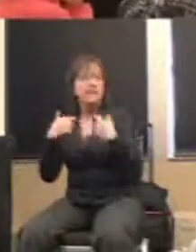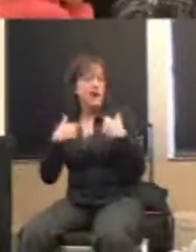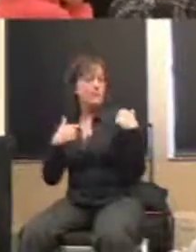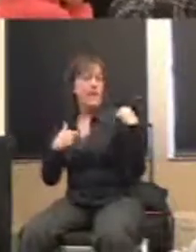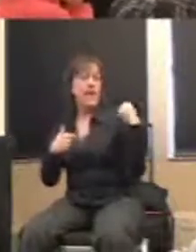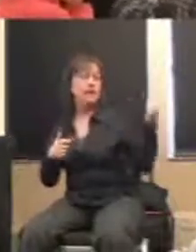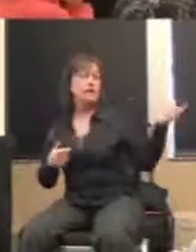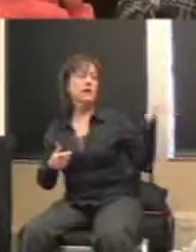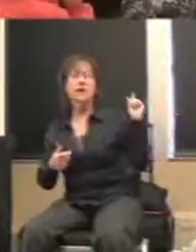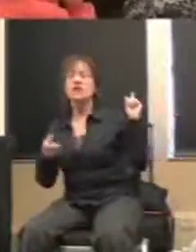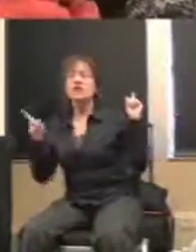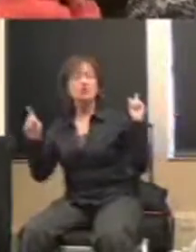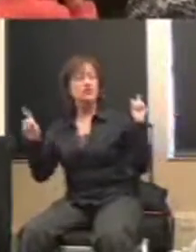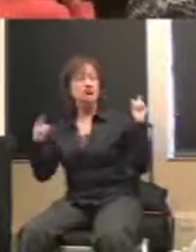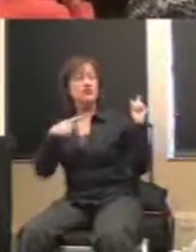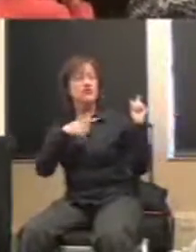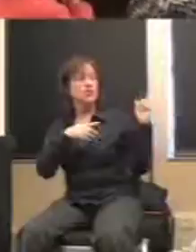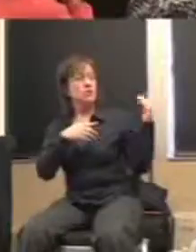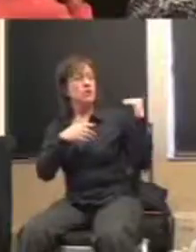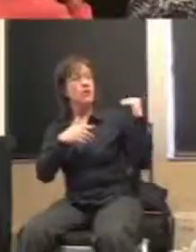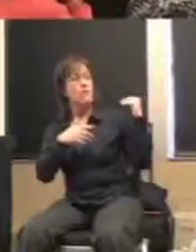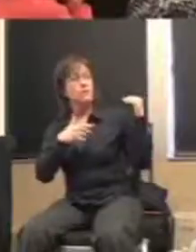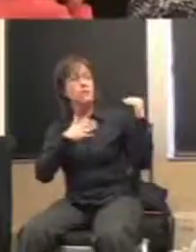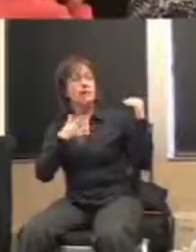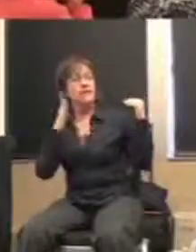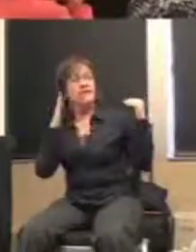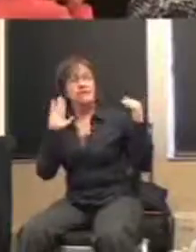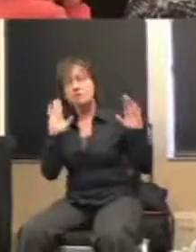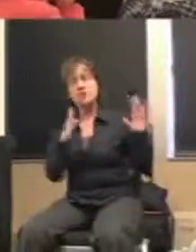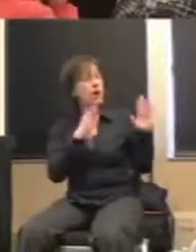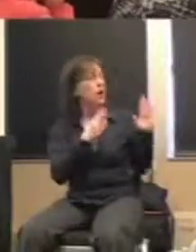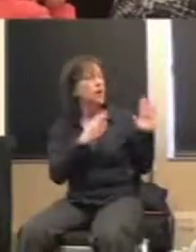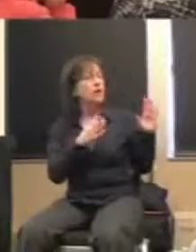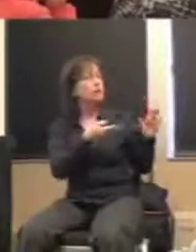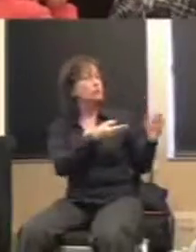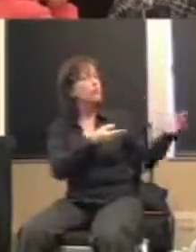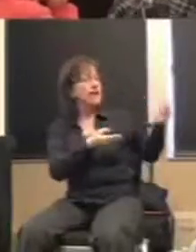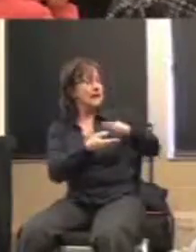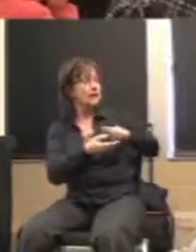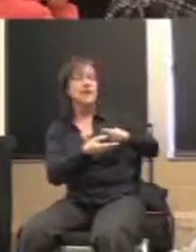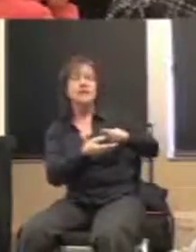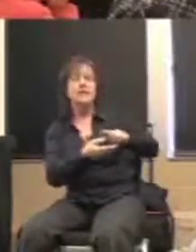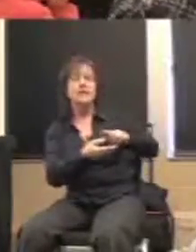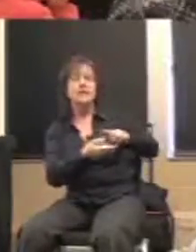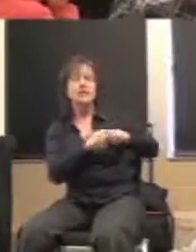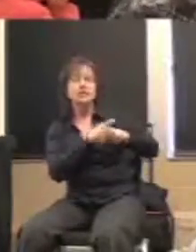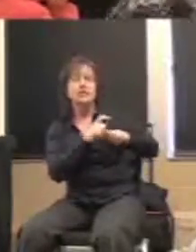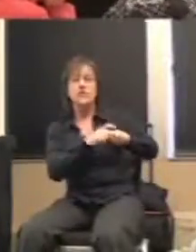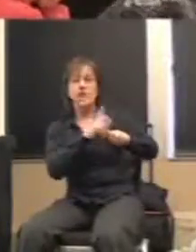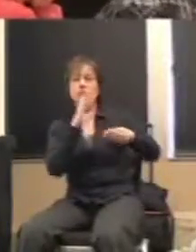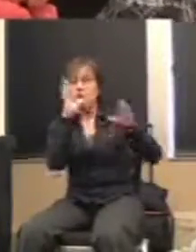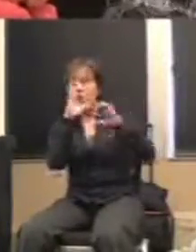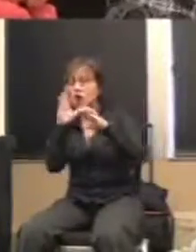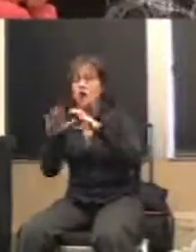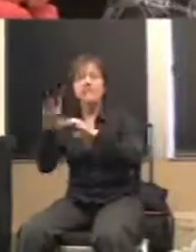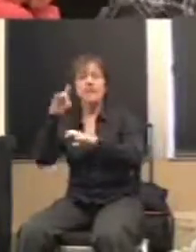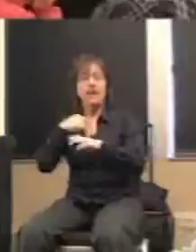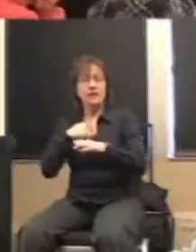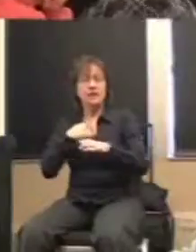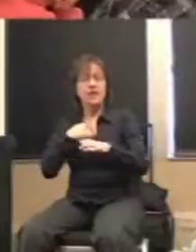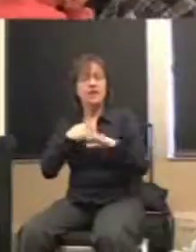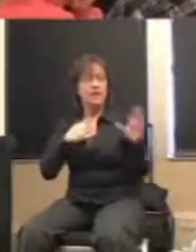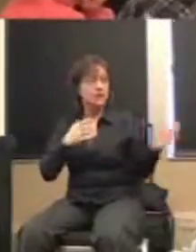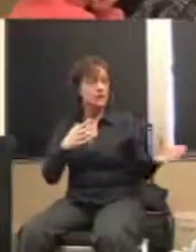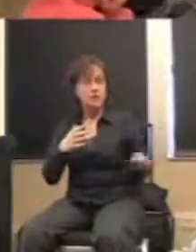my attention to give me this icon. She has to seek me out to make that exchange. She